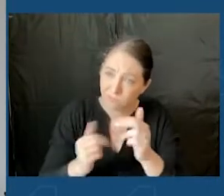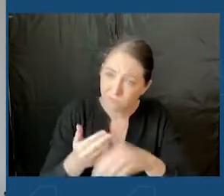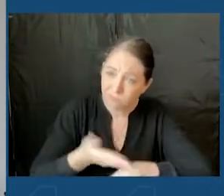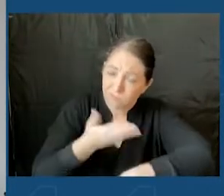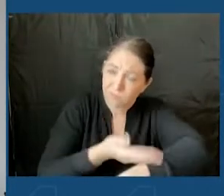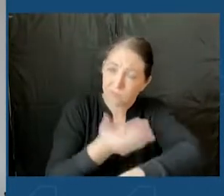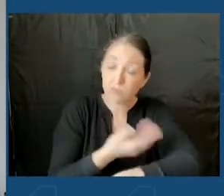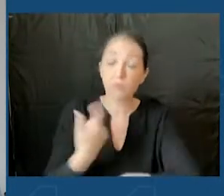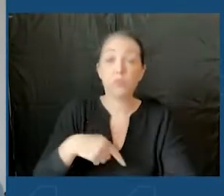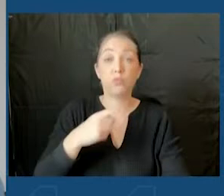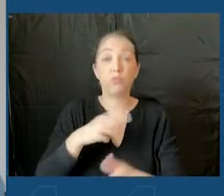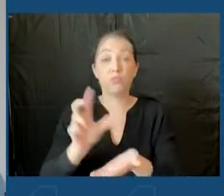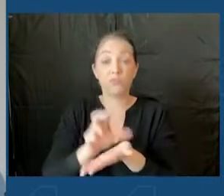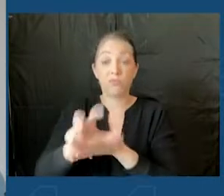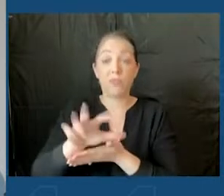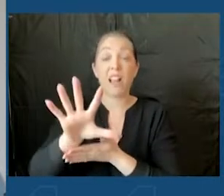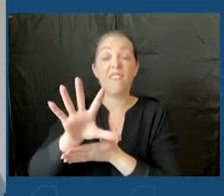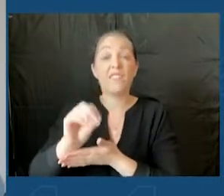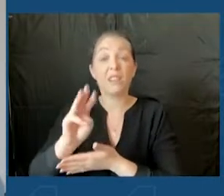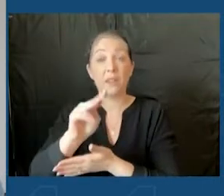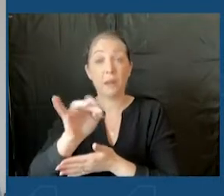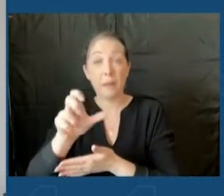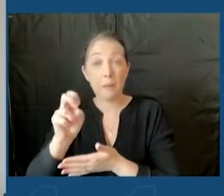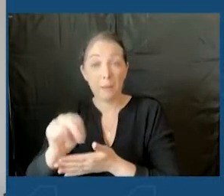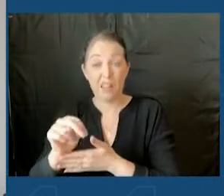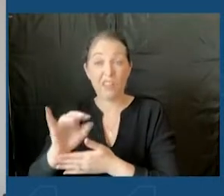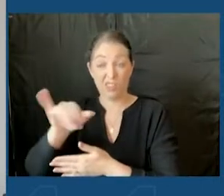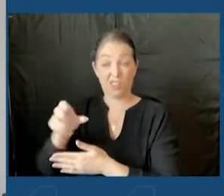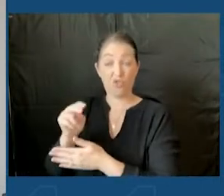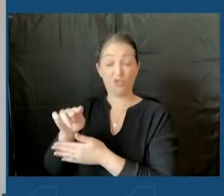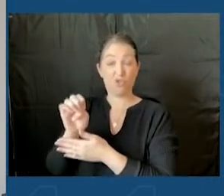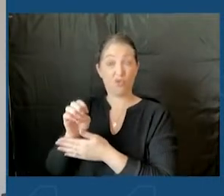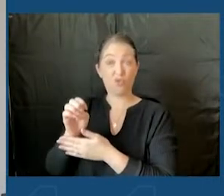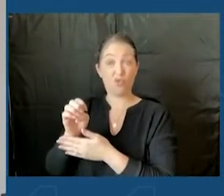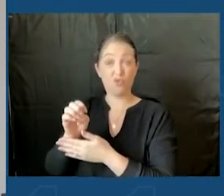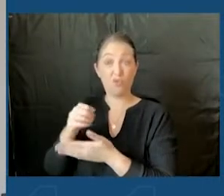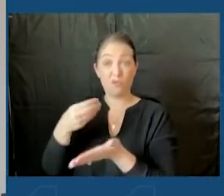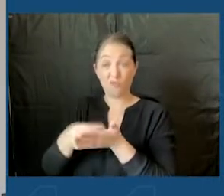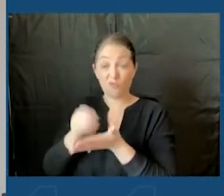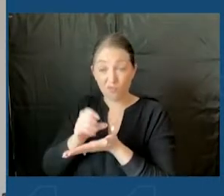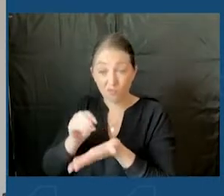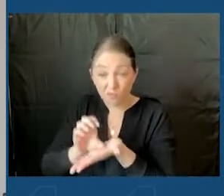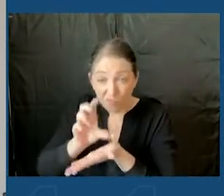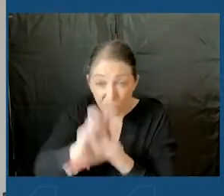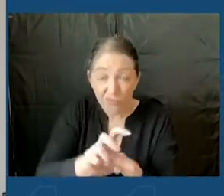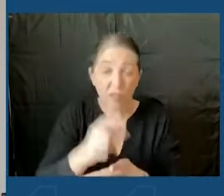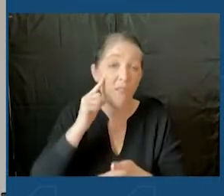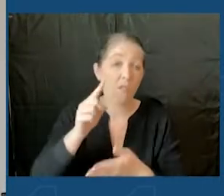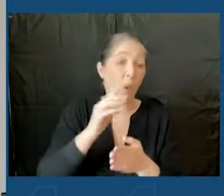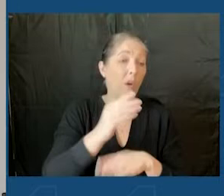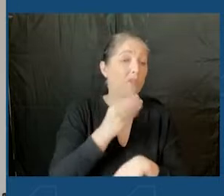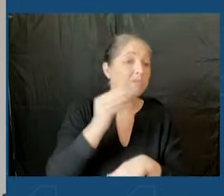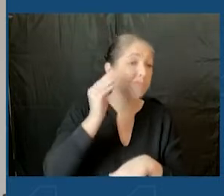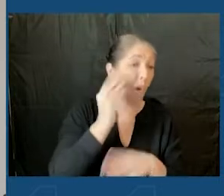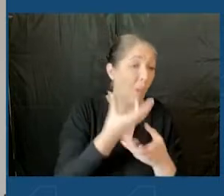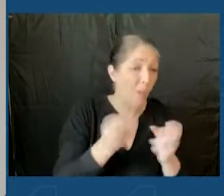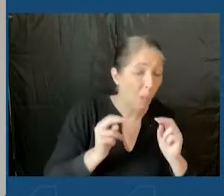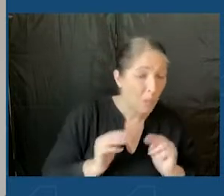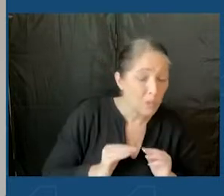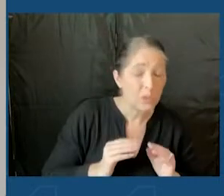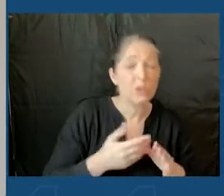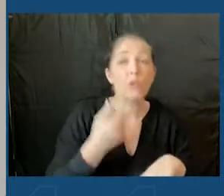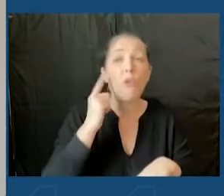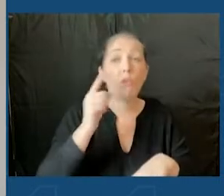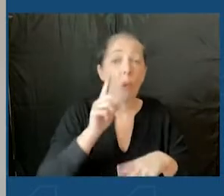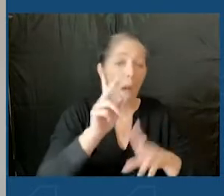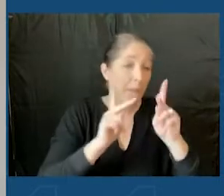million on the table back in June and said, this is for homeowners, this is for small businesses, this is for people behind in their